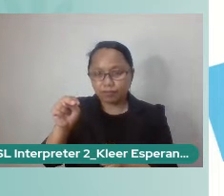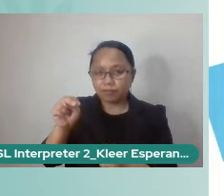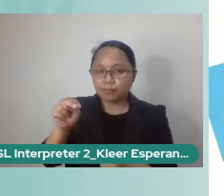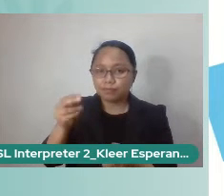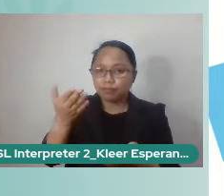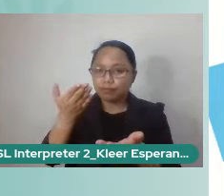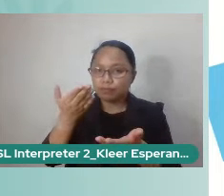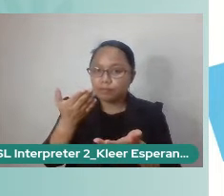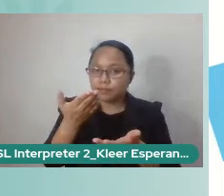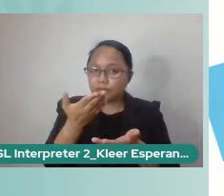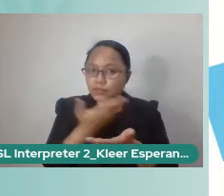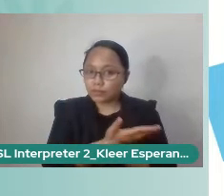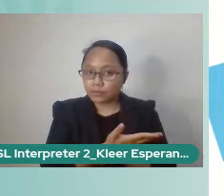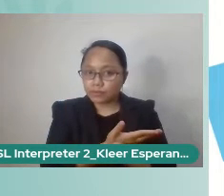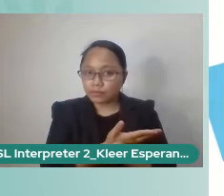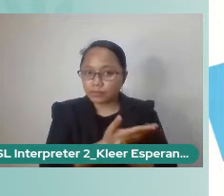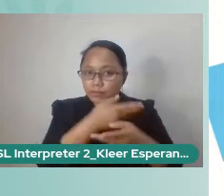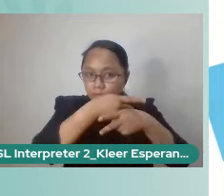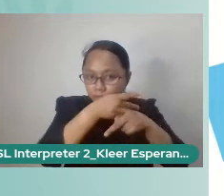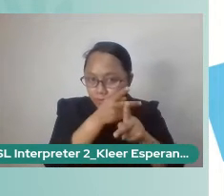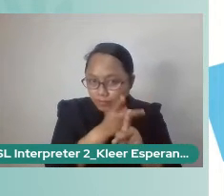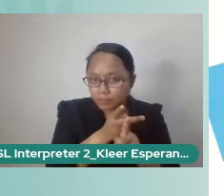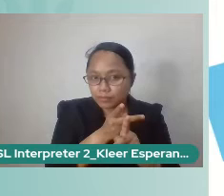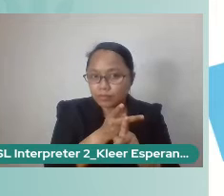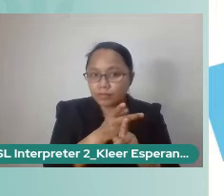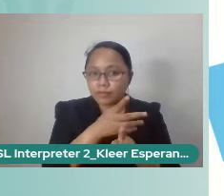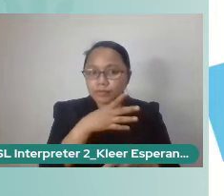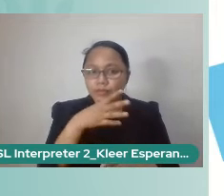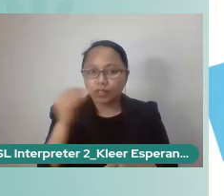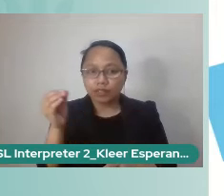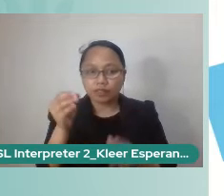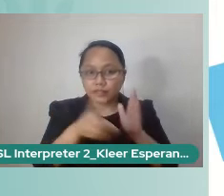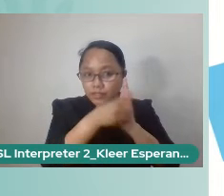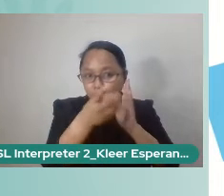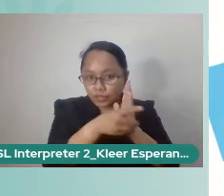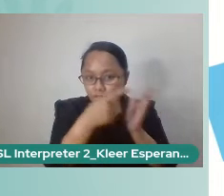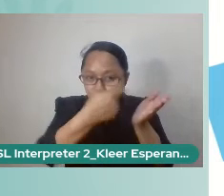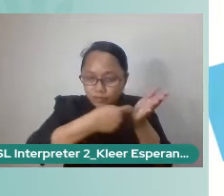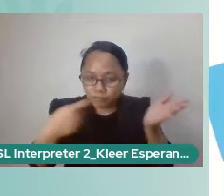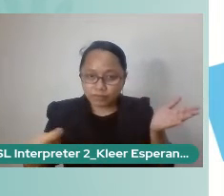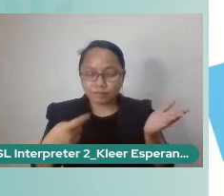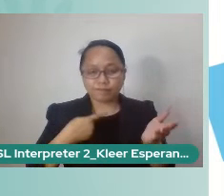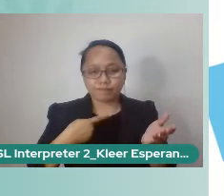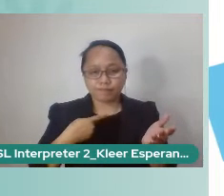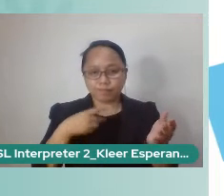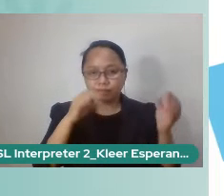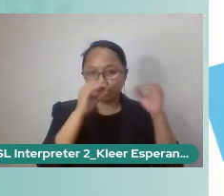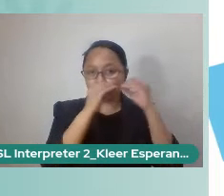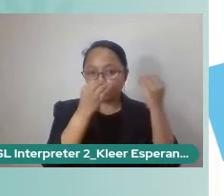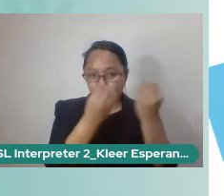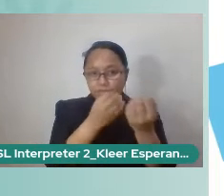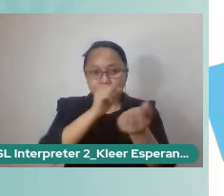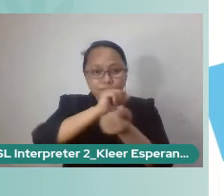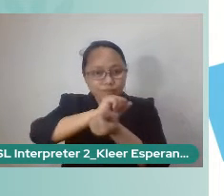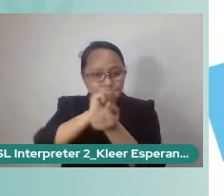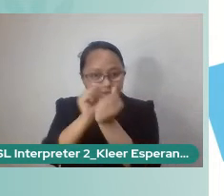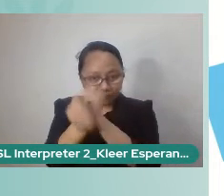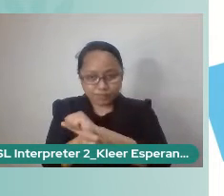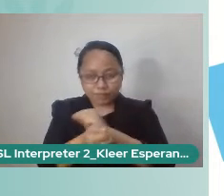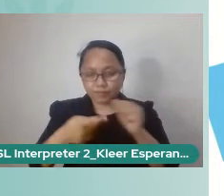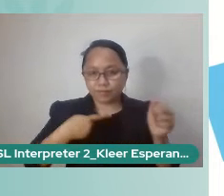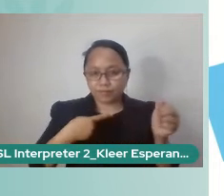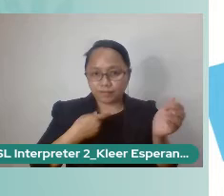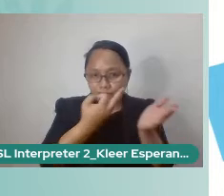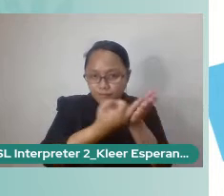bear? These are the general category of technological innovation. At the same time, we want to shift towards social and